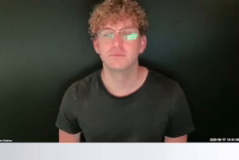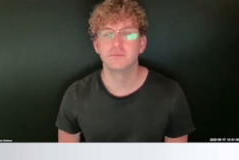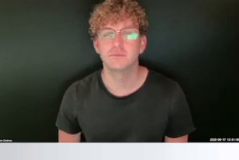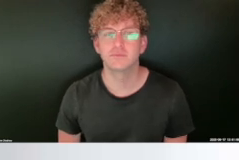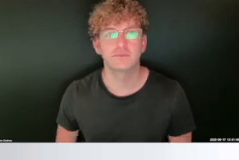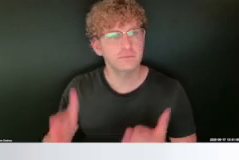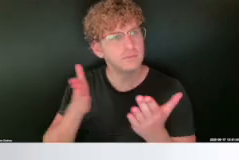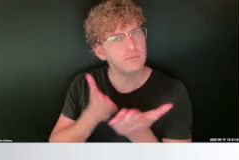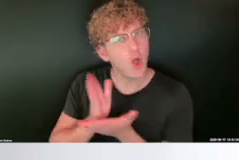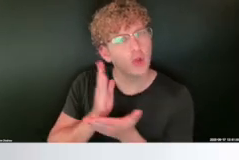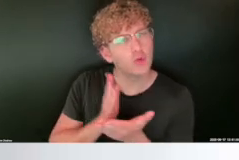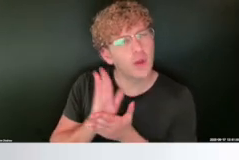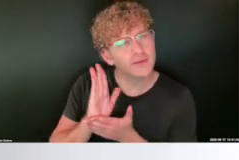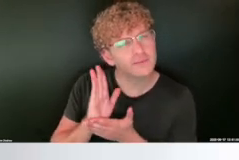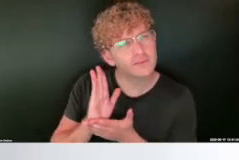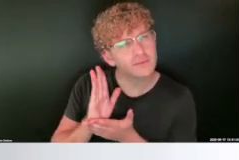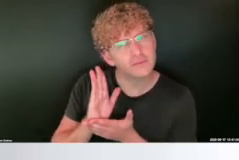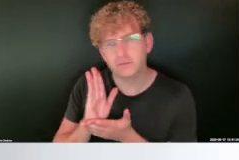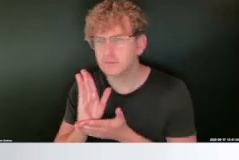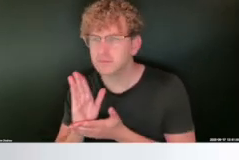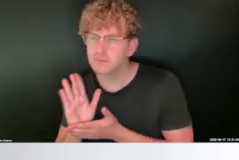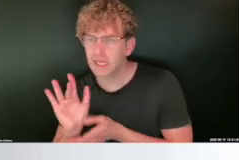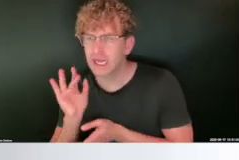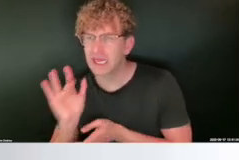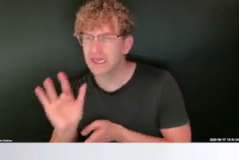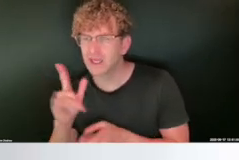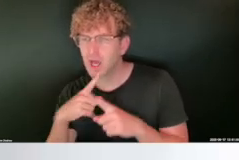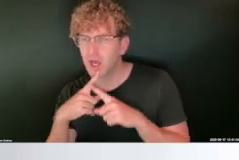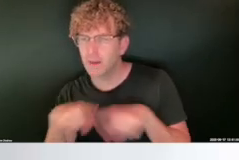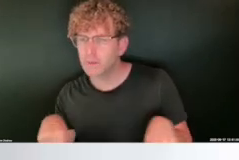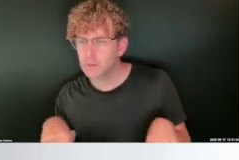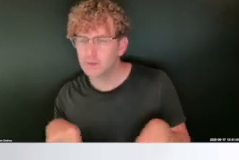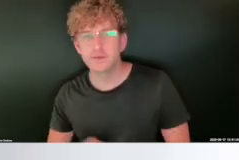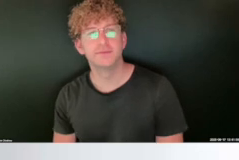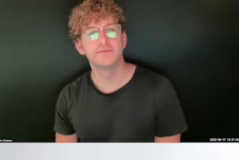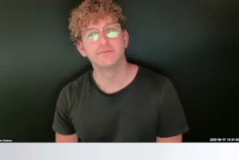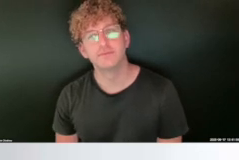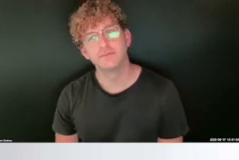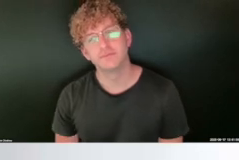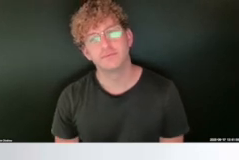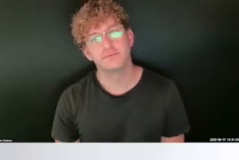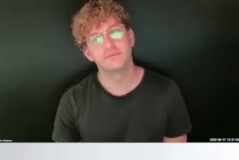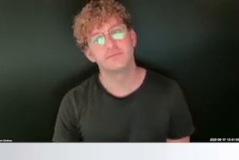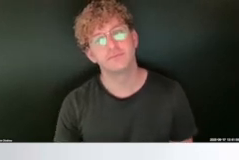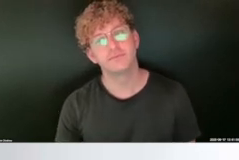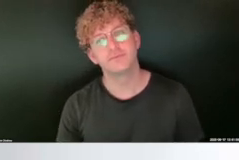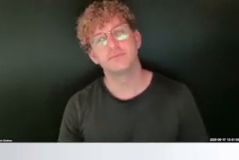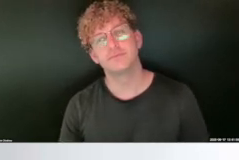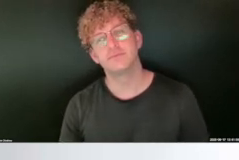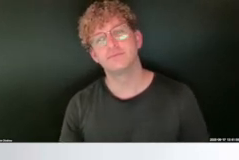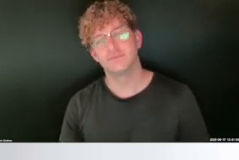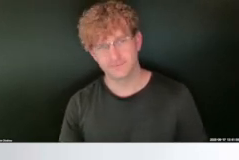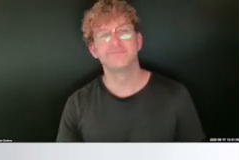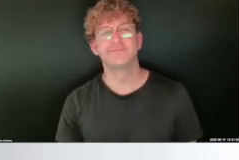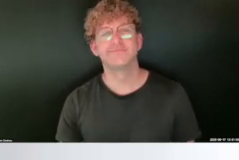right, hold on. I am clicking the button, but it doesn't appear to be. Oh, there we go. There we